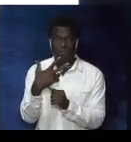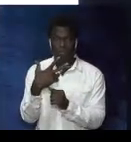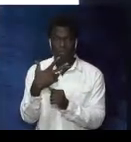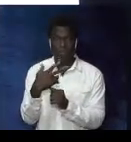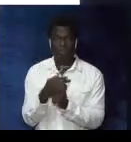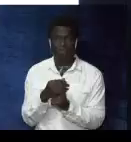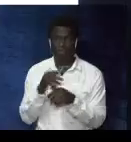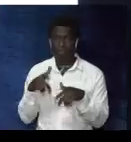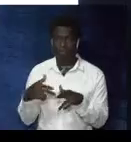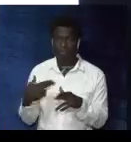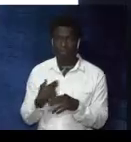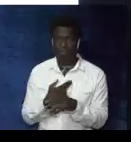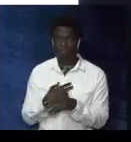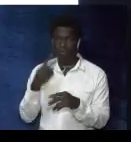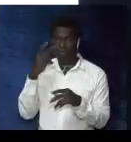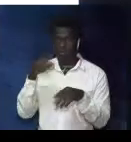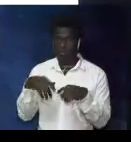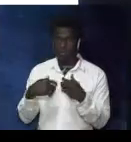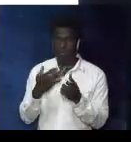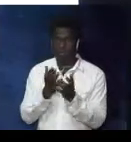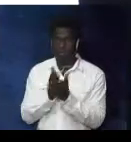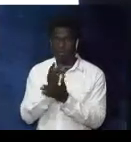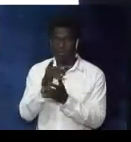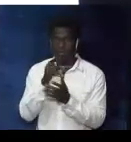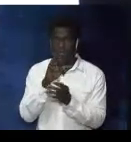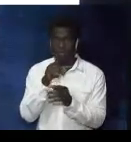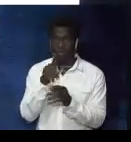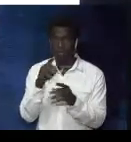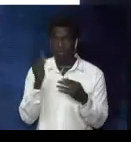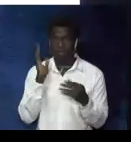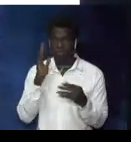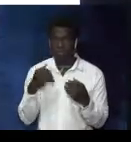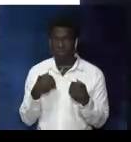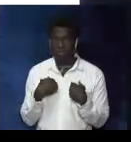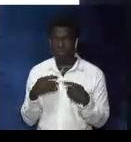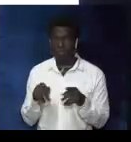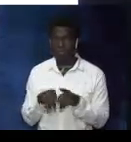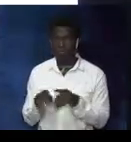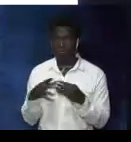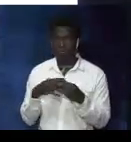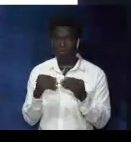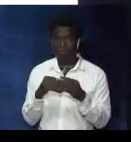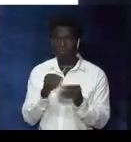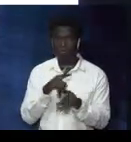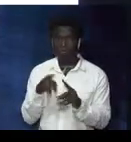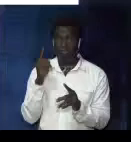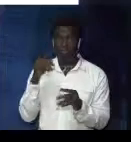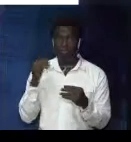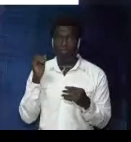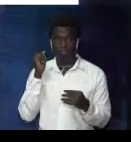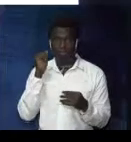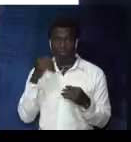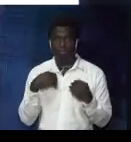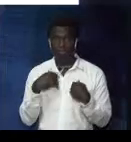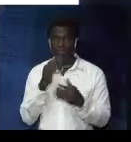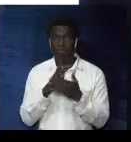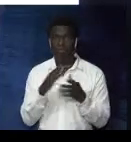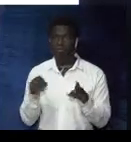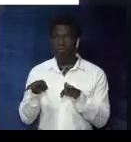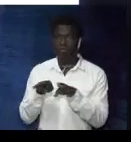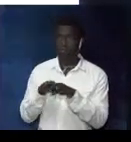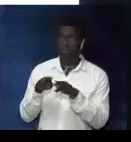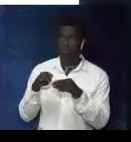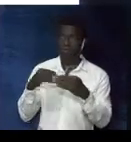idioms. Now let's see how correct you are. You have different sentences though, but you should have something close to